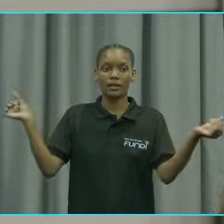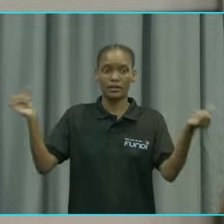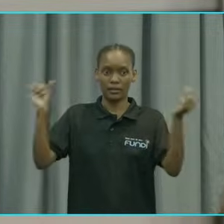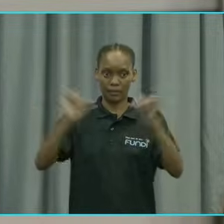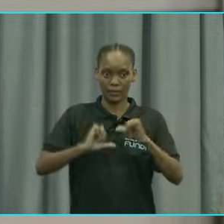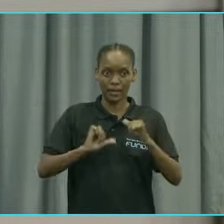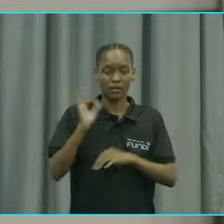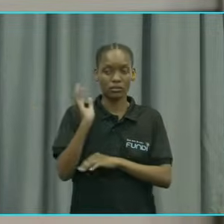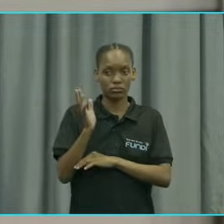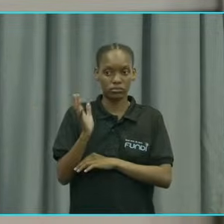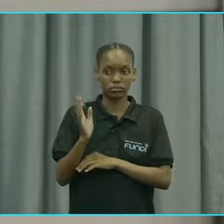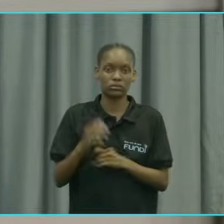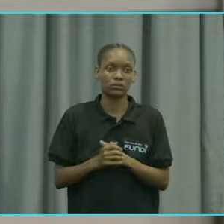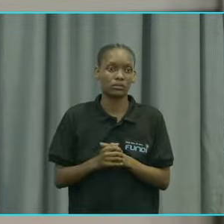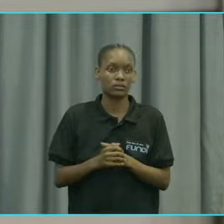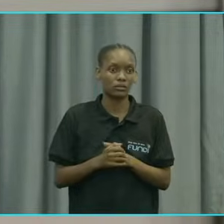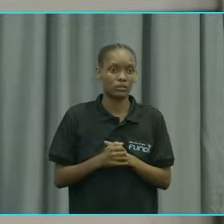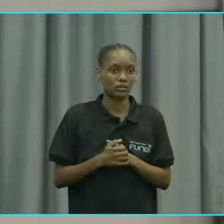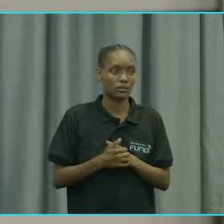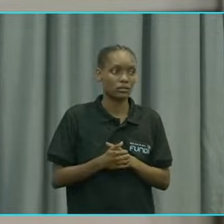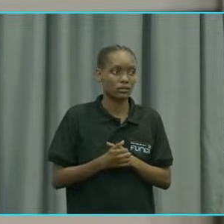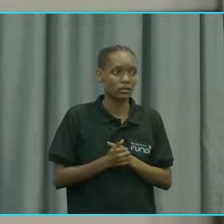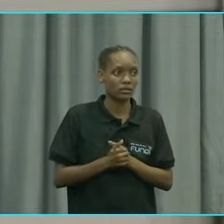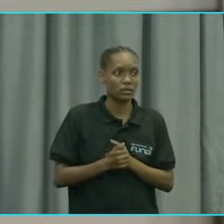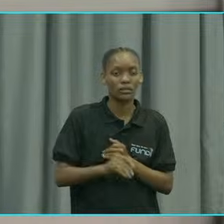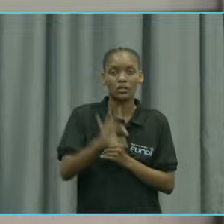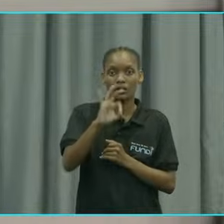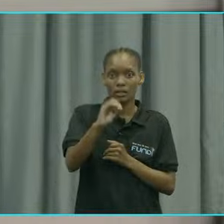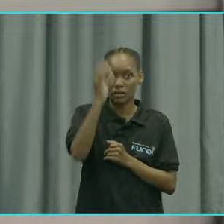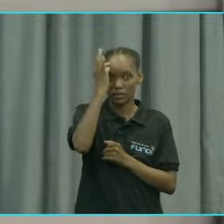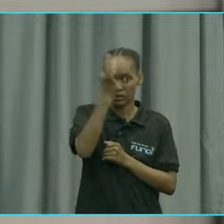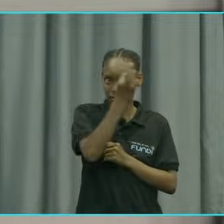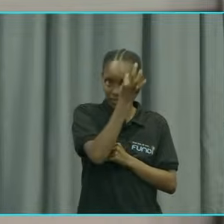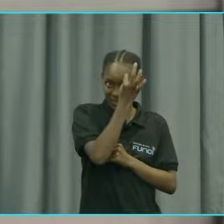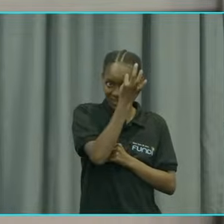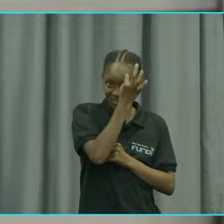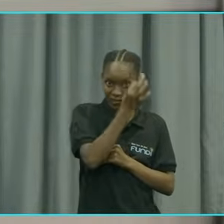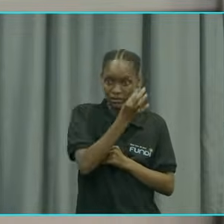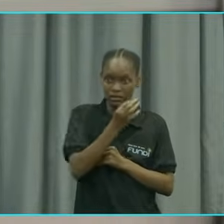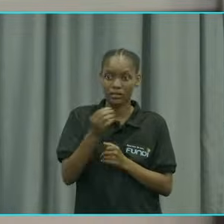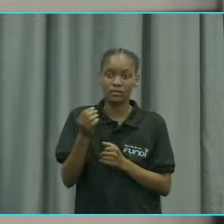Okay, it is a recommendation that we give them actually 30 minutes, come back in half an hour's time,